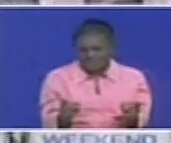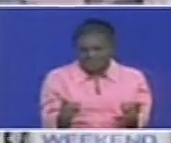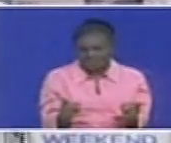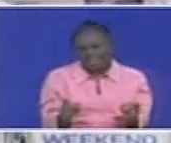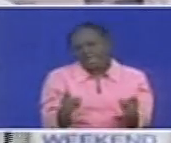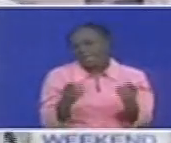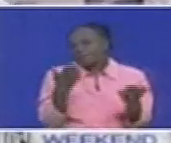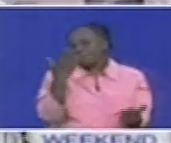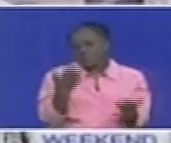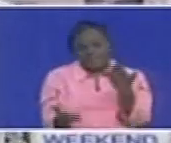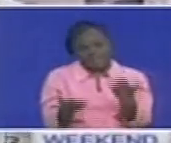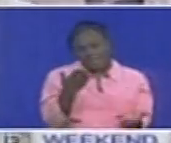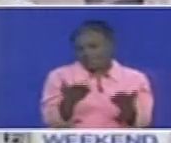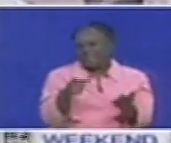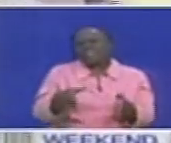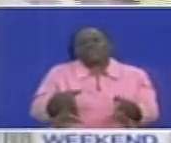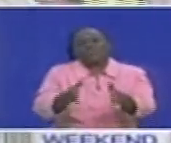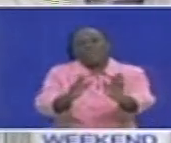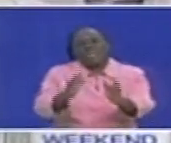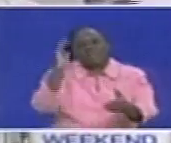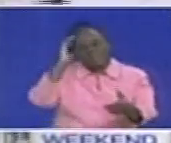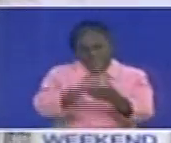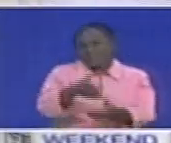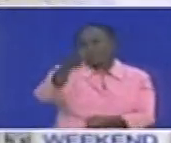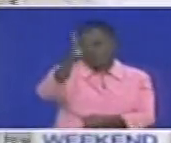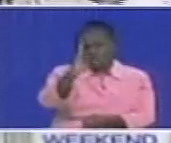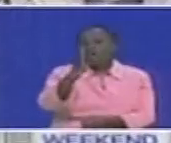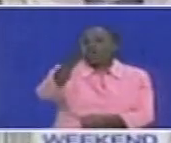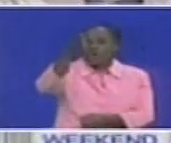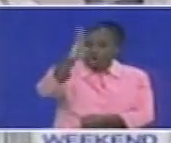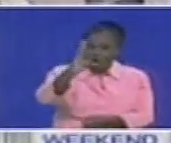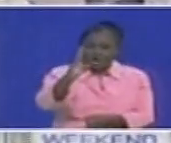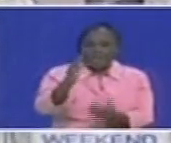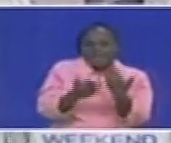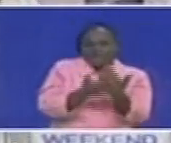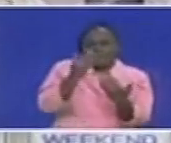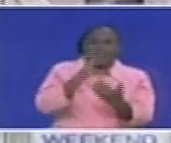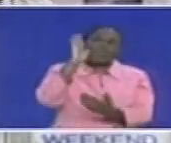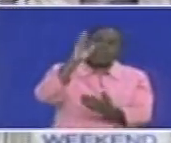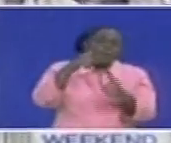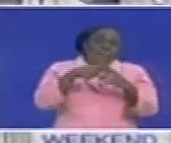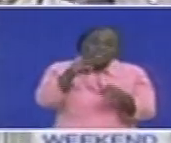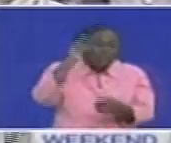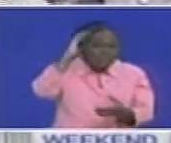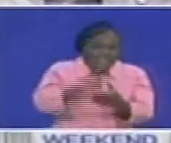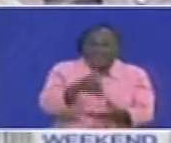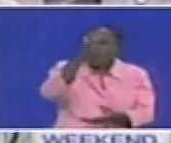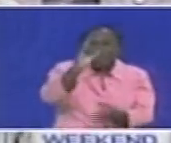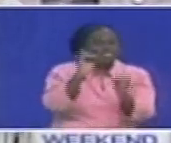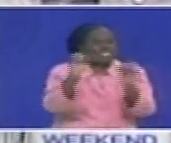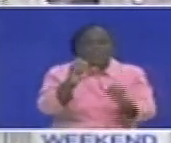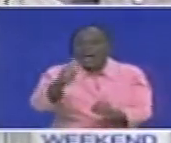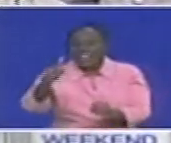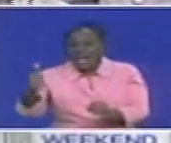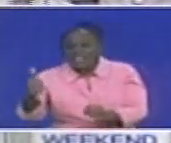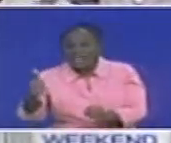okay, ni njia tu. Ukibelieve kwa Mungu, ni Mungu atakufavor. But kama uja believe kwa Mungu, hizo vitu zingine